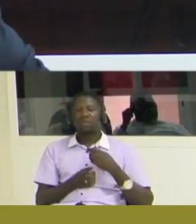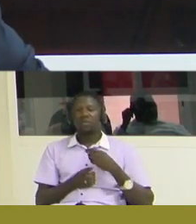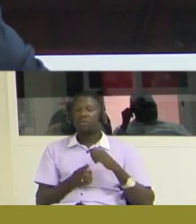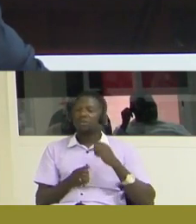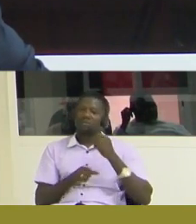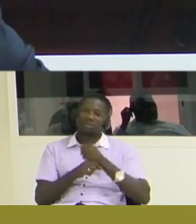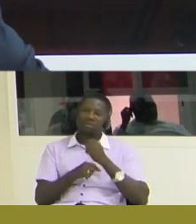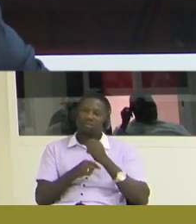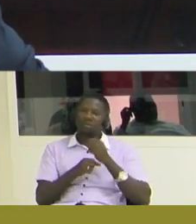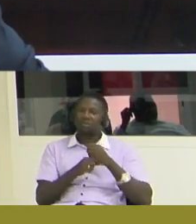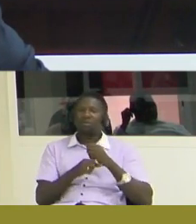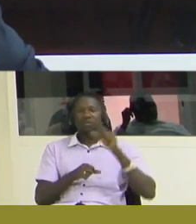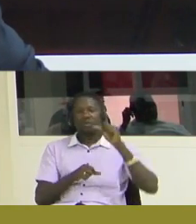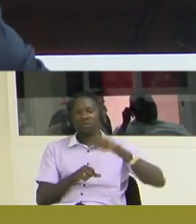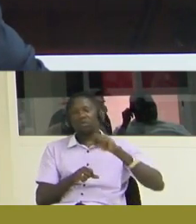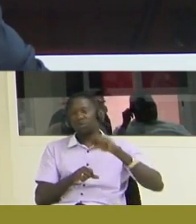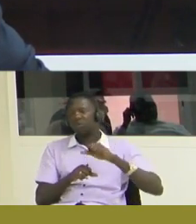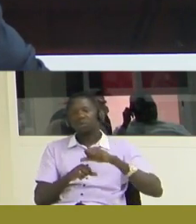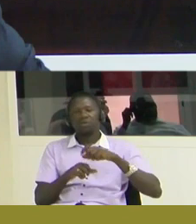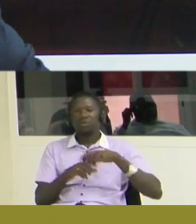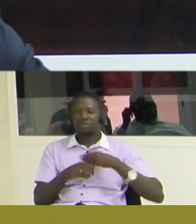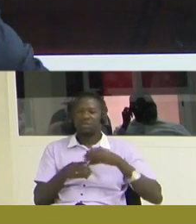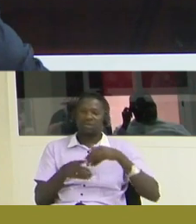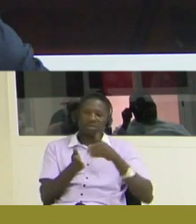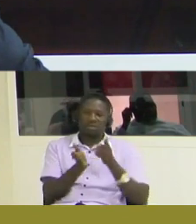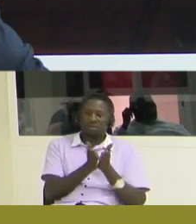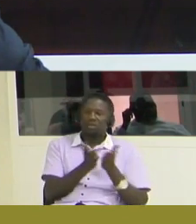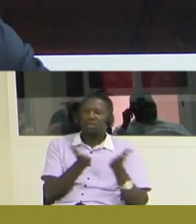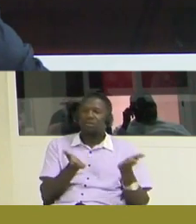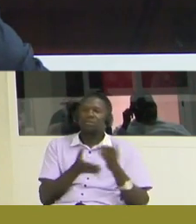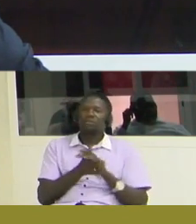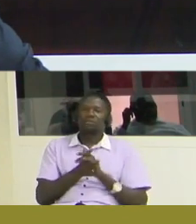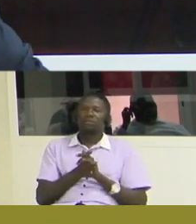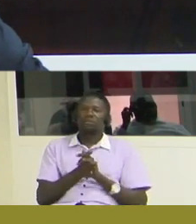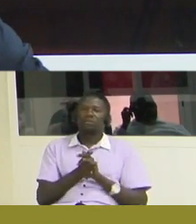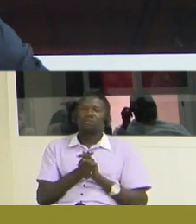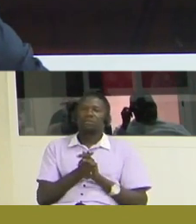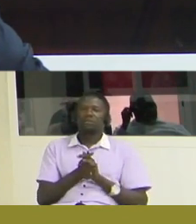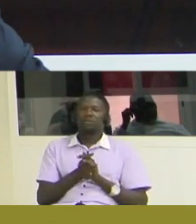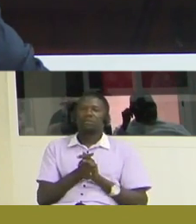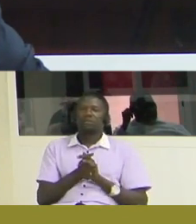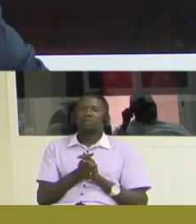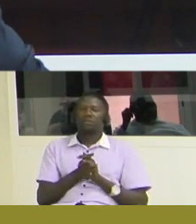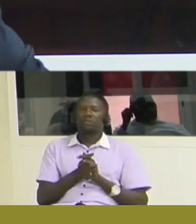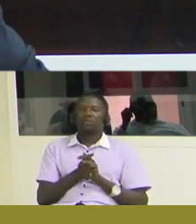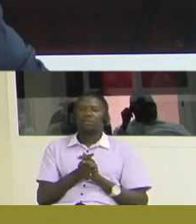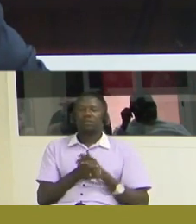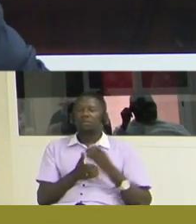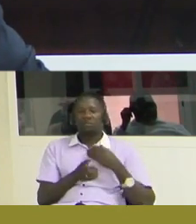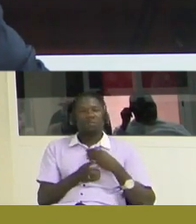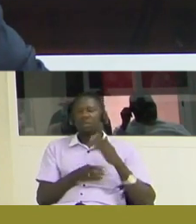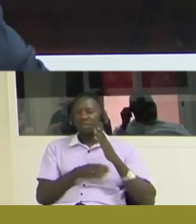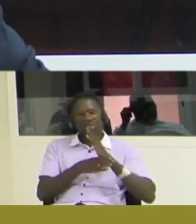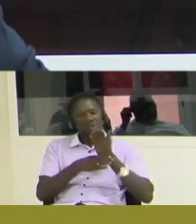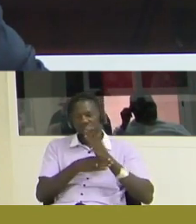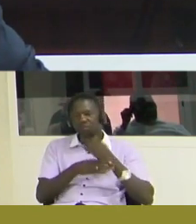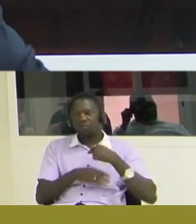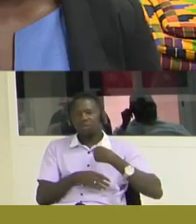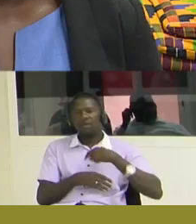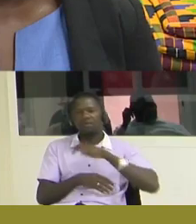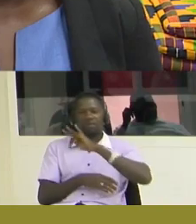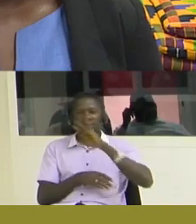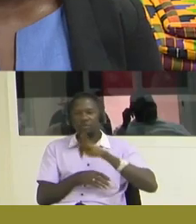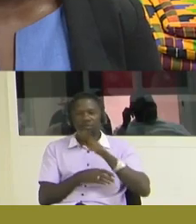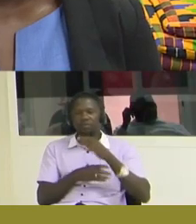I was wrong on his side Boyton a family or can i wronged my family